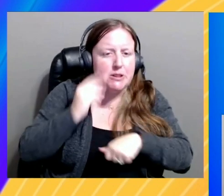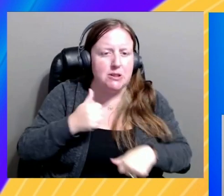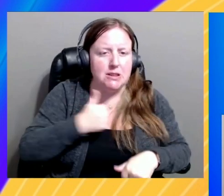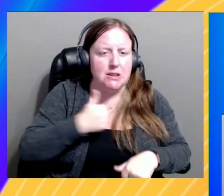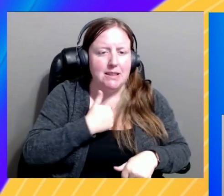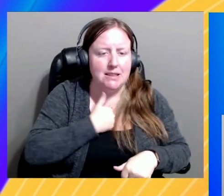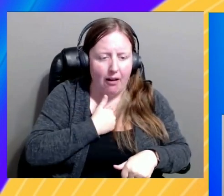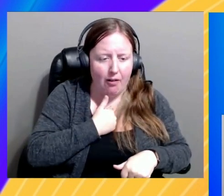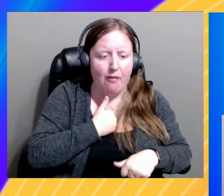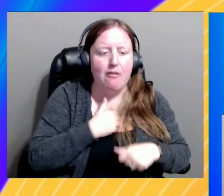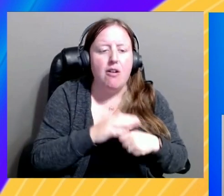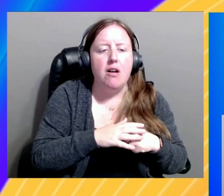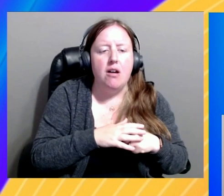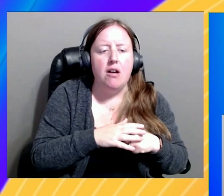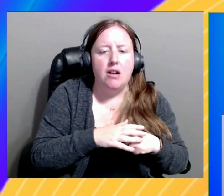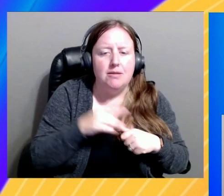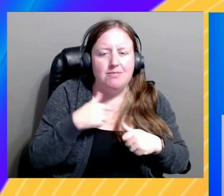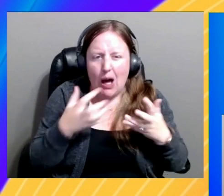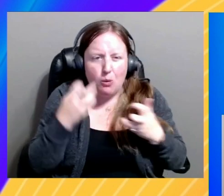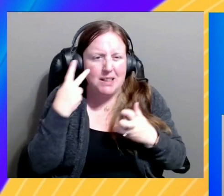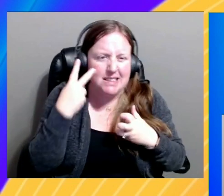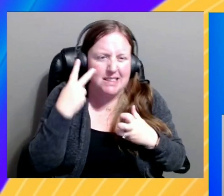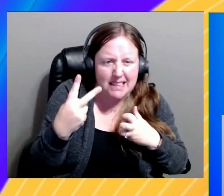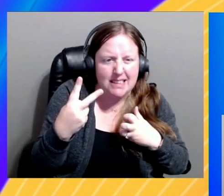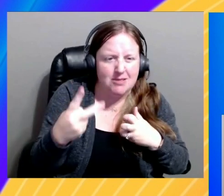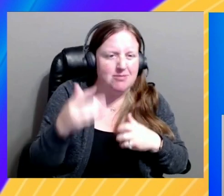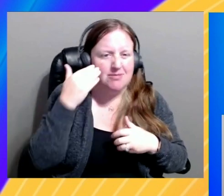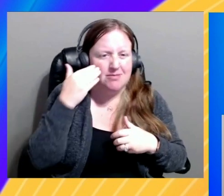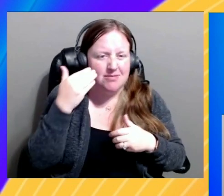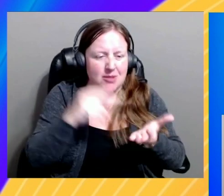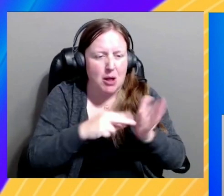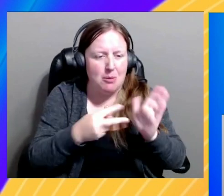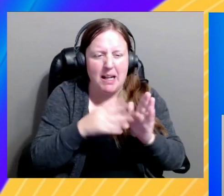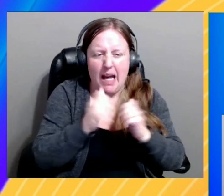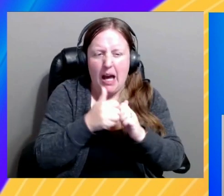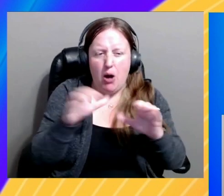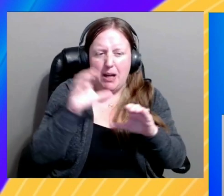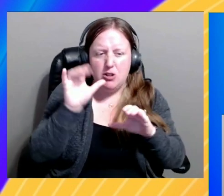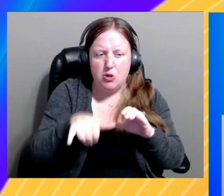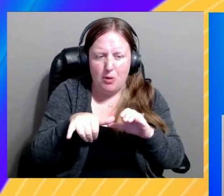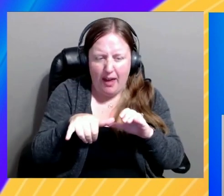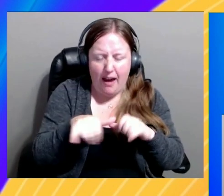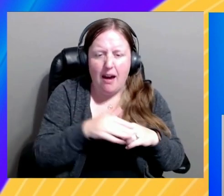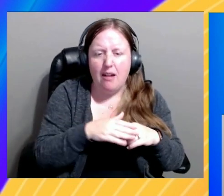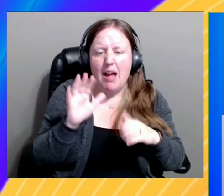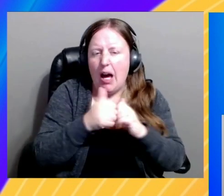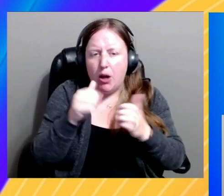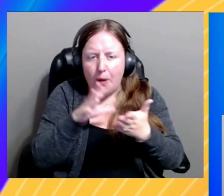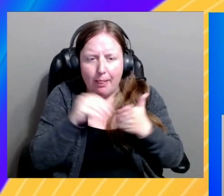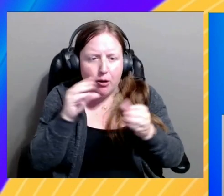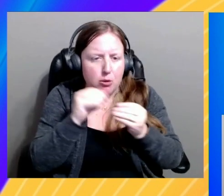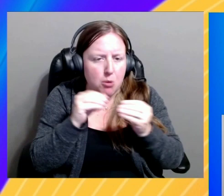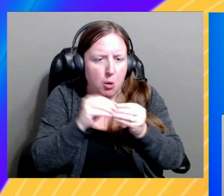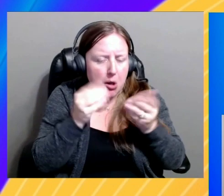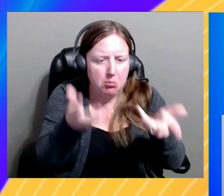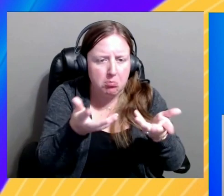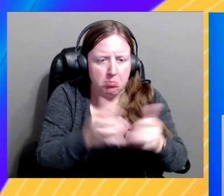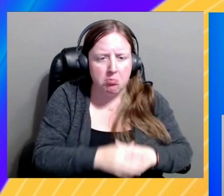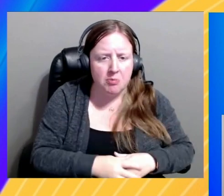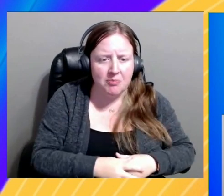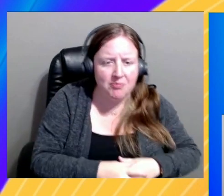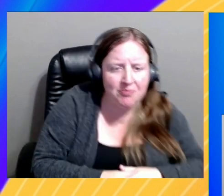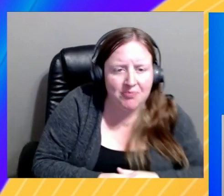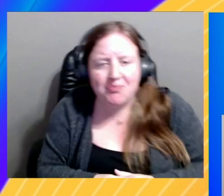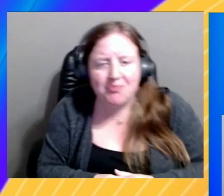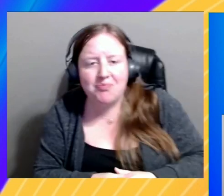head on the keyboard a couple times kind of person, how could I go about learning more about how to do this? Yeah, for sure. So we